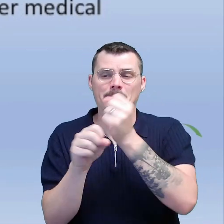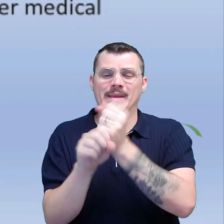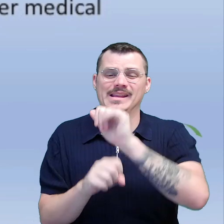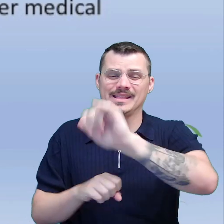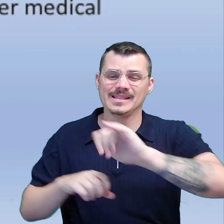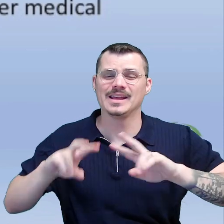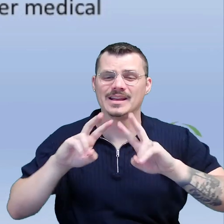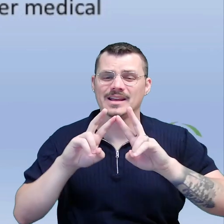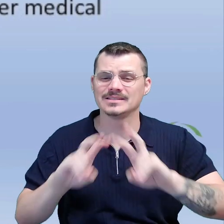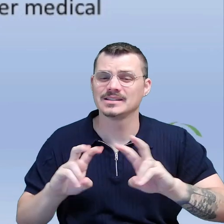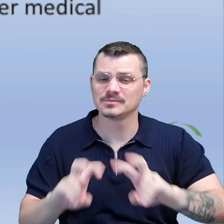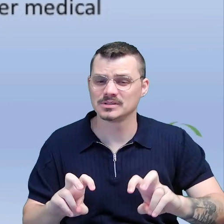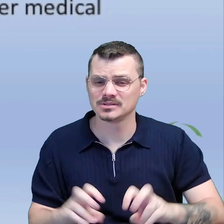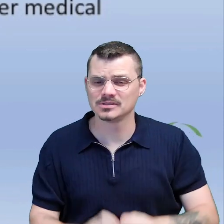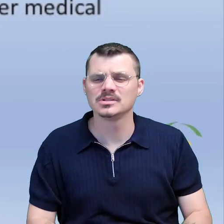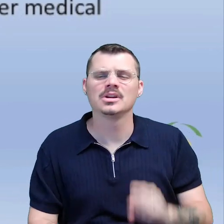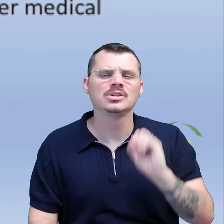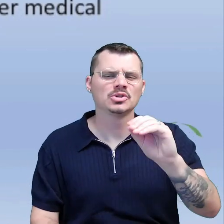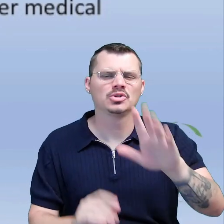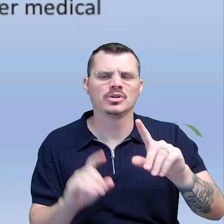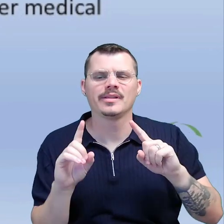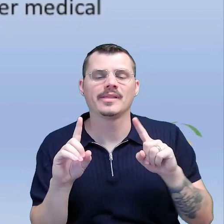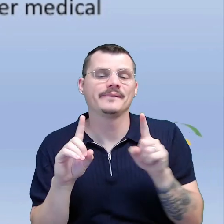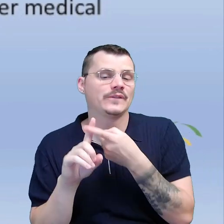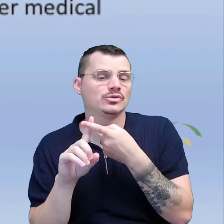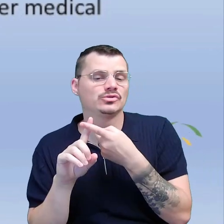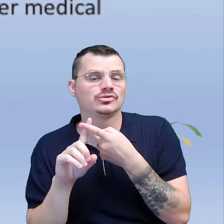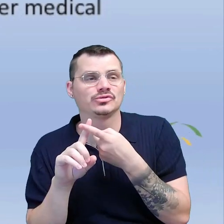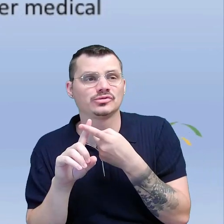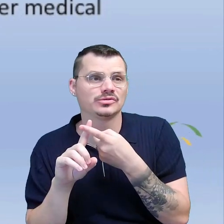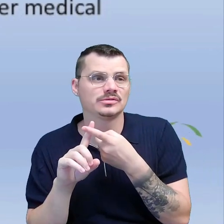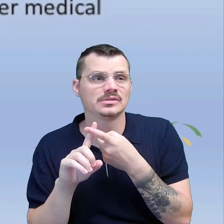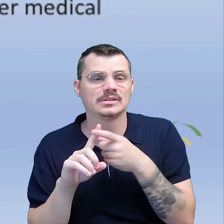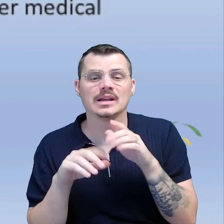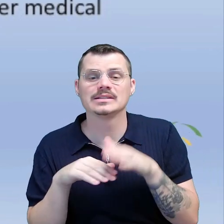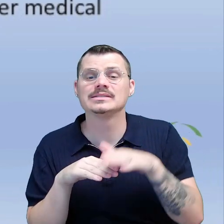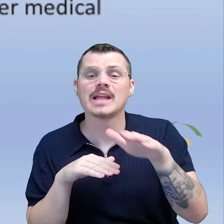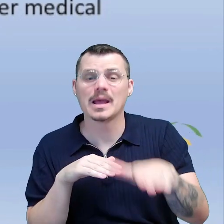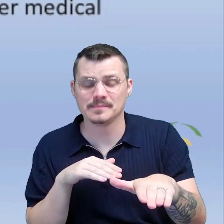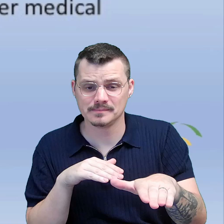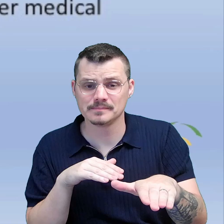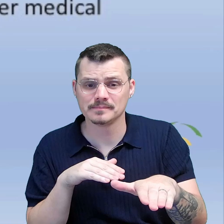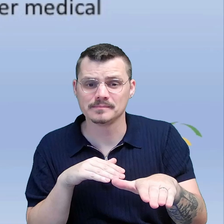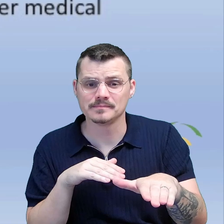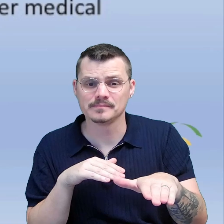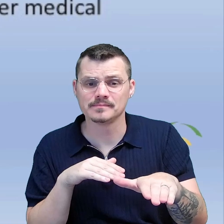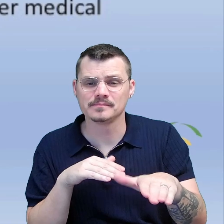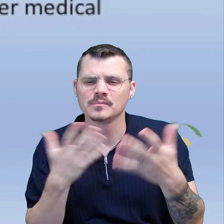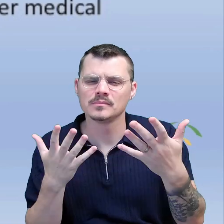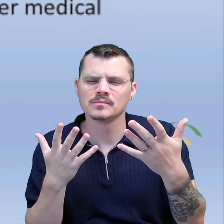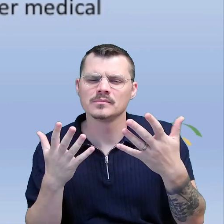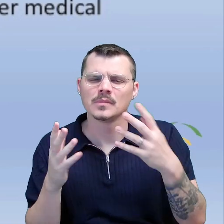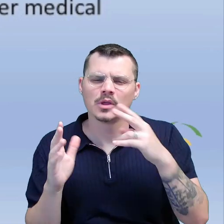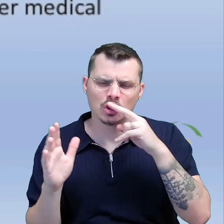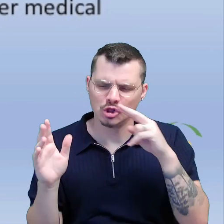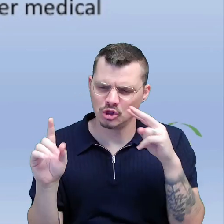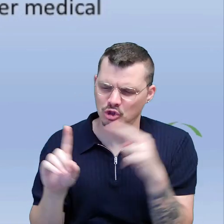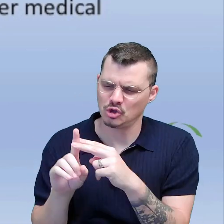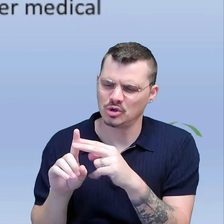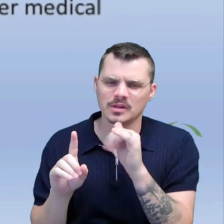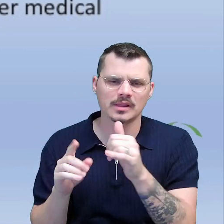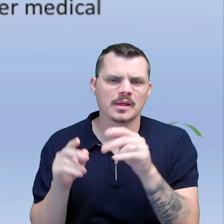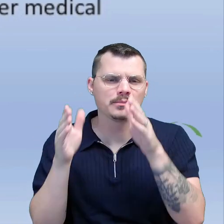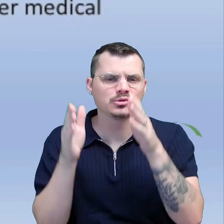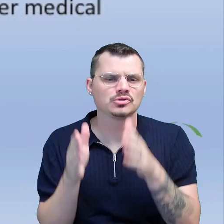assessment. So the first step is to look at the person